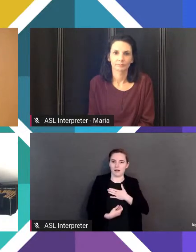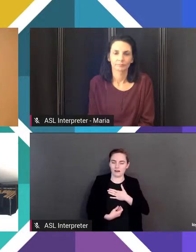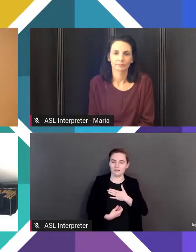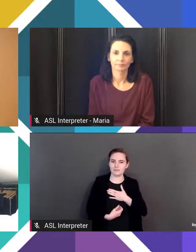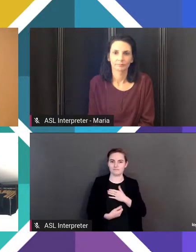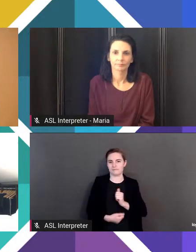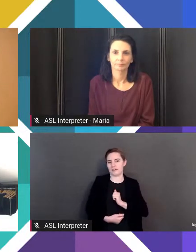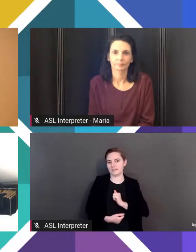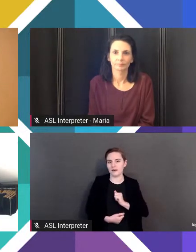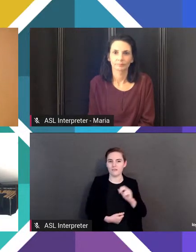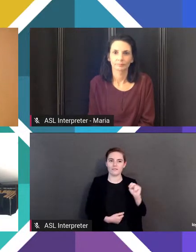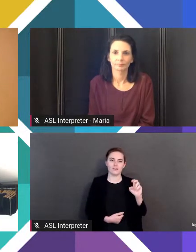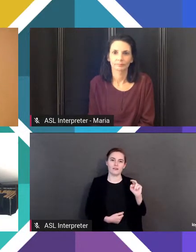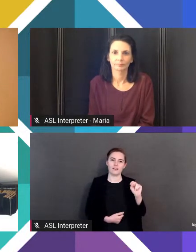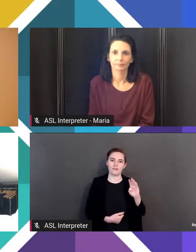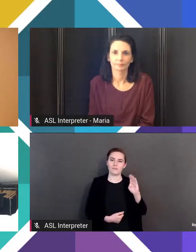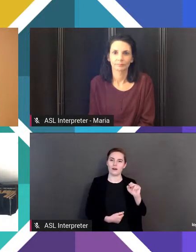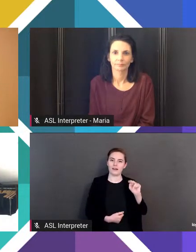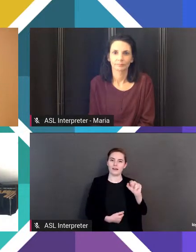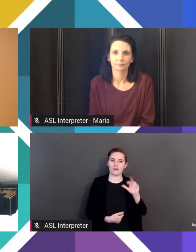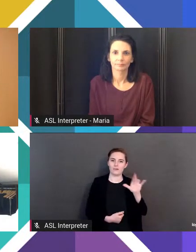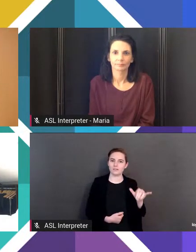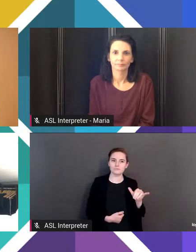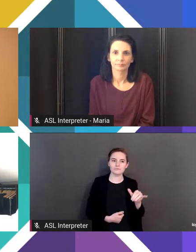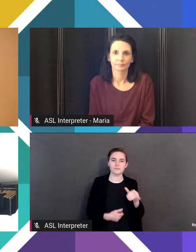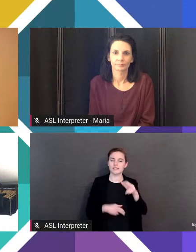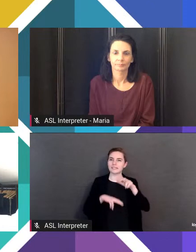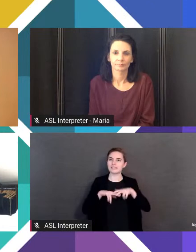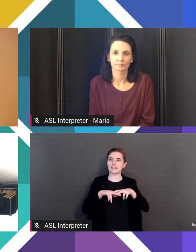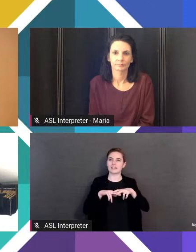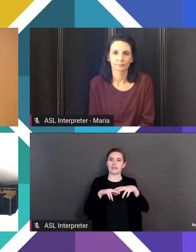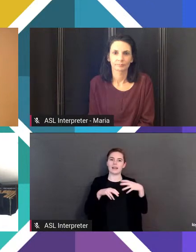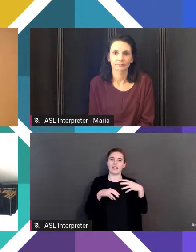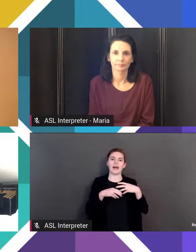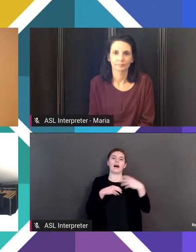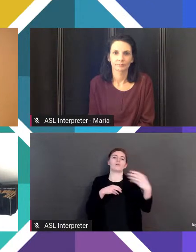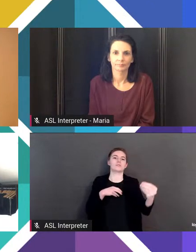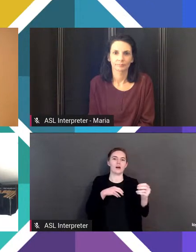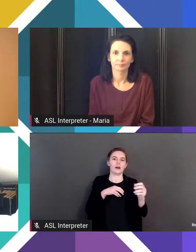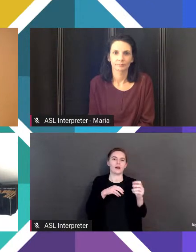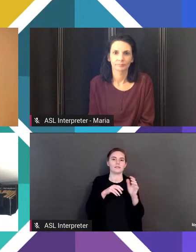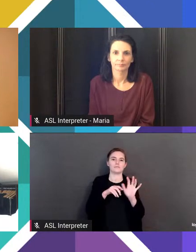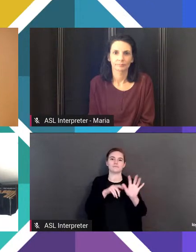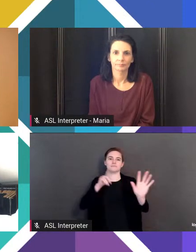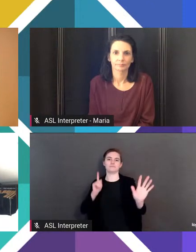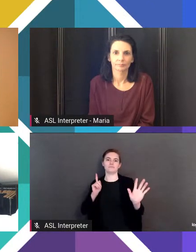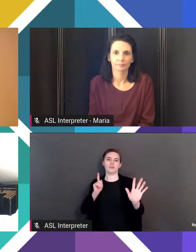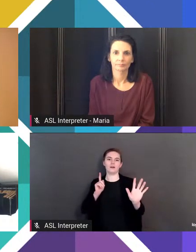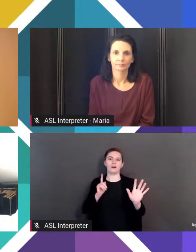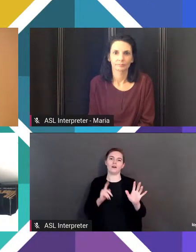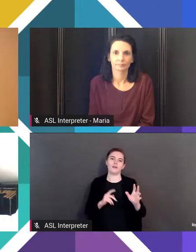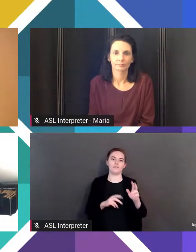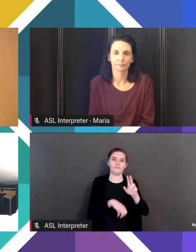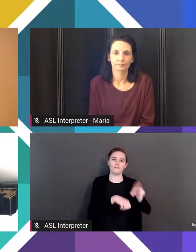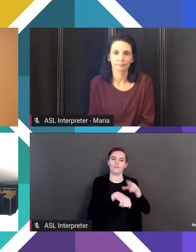with sexuality, and it's like sitting outside of the norm of, you know, cis hetero